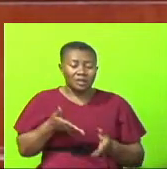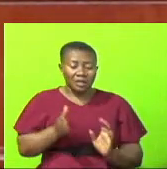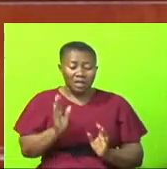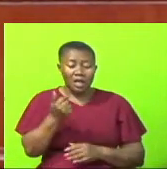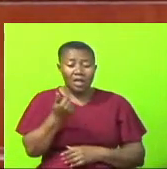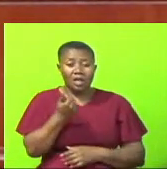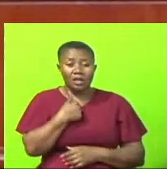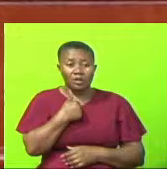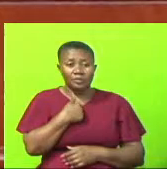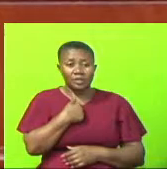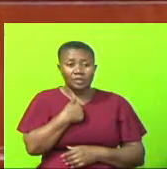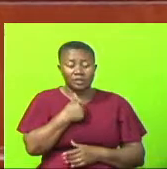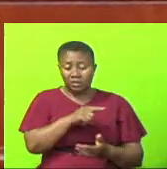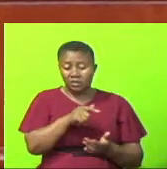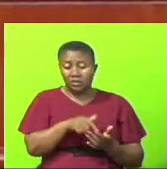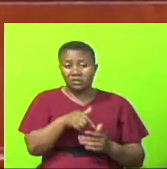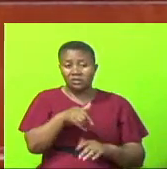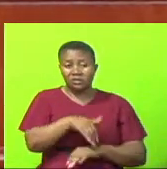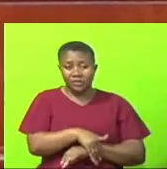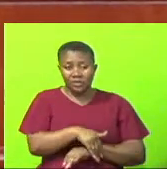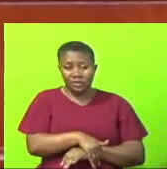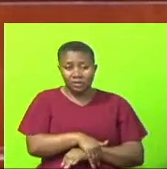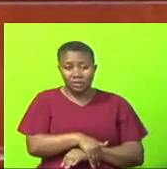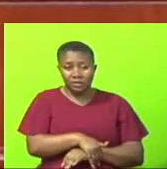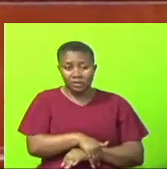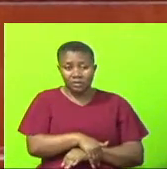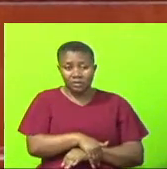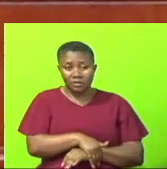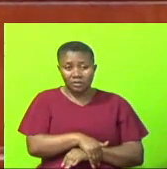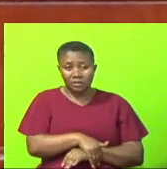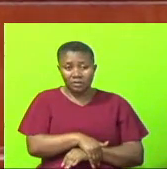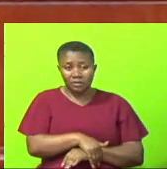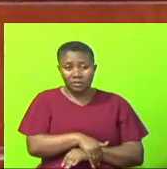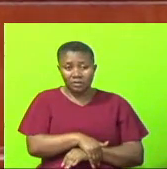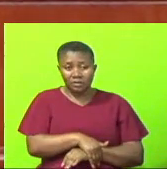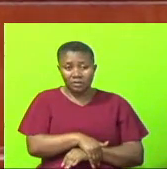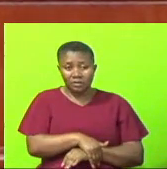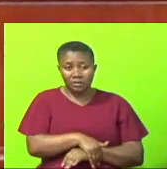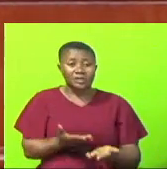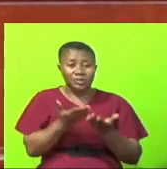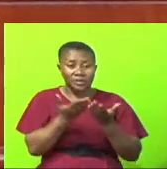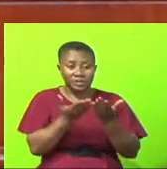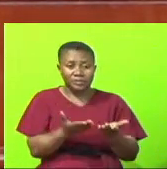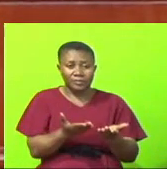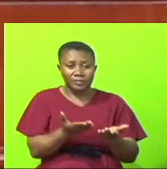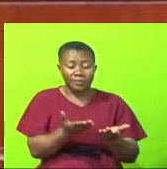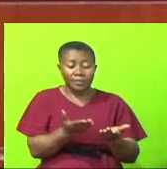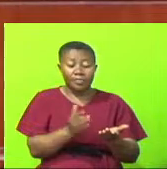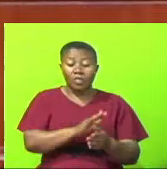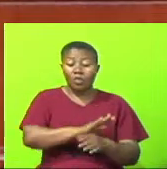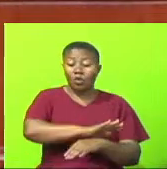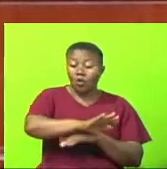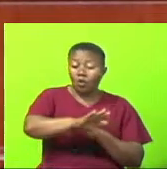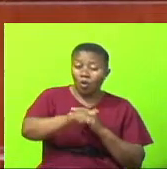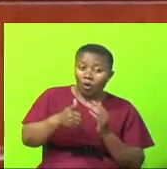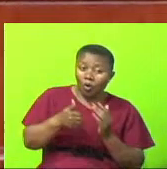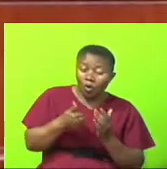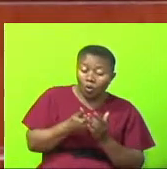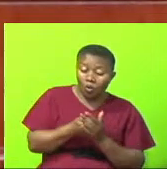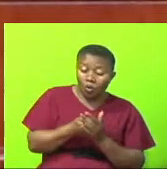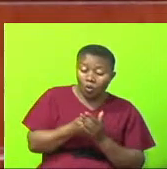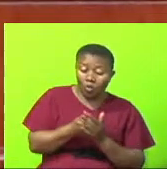a well-written ruling. I will submit it to all of you so that at the end of the